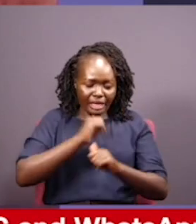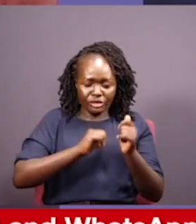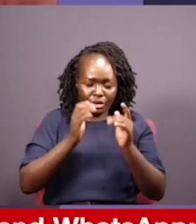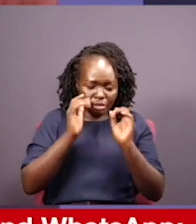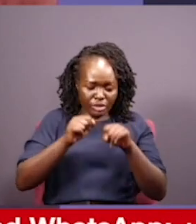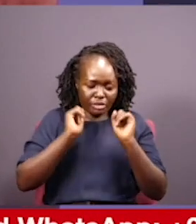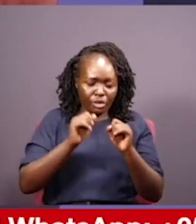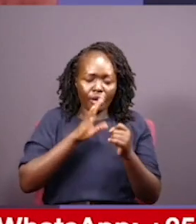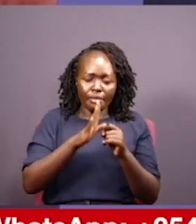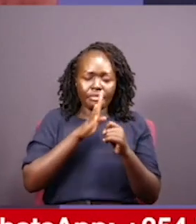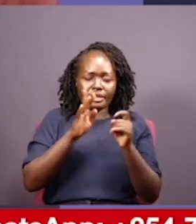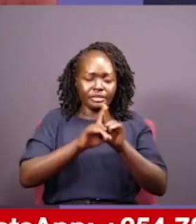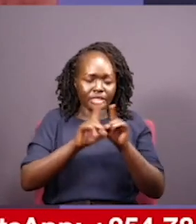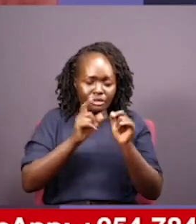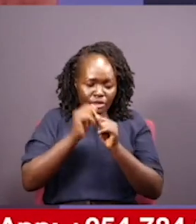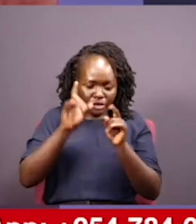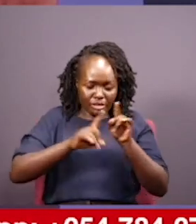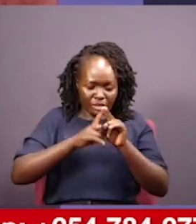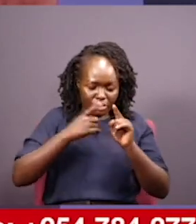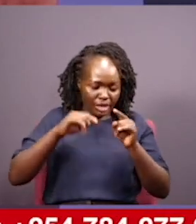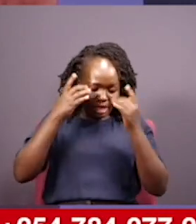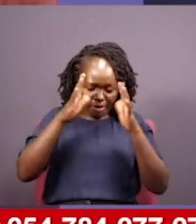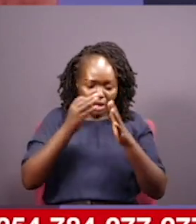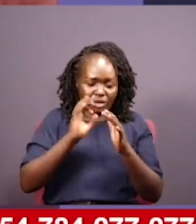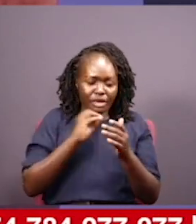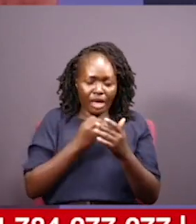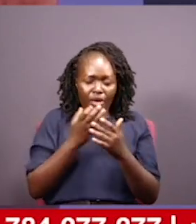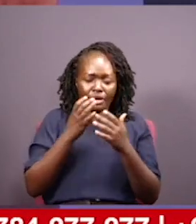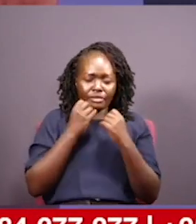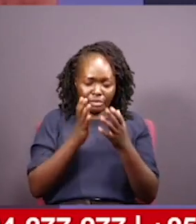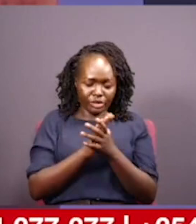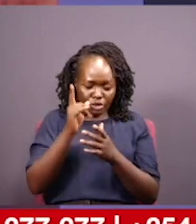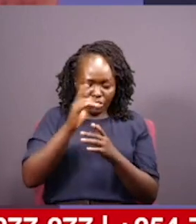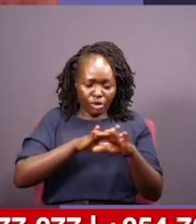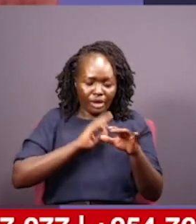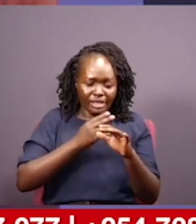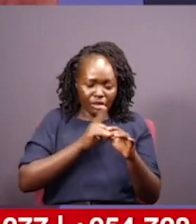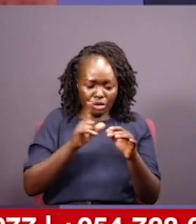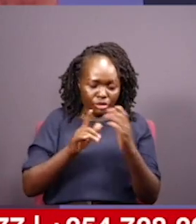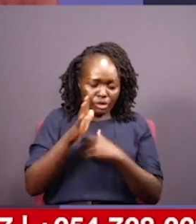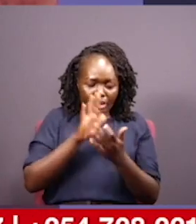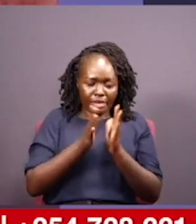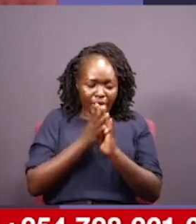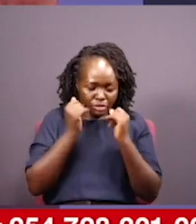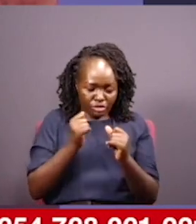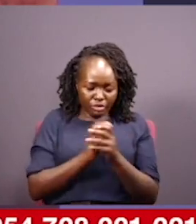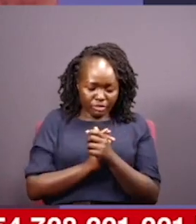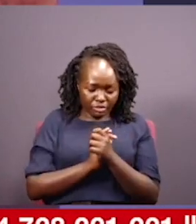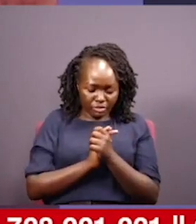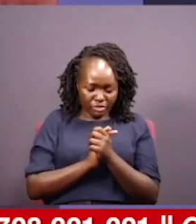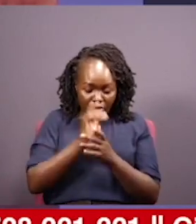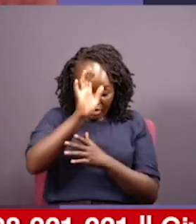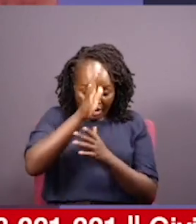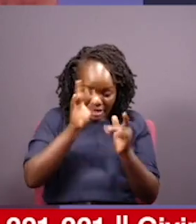are aware of our context, mighty Father. Lord, you call us, Lord God, to be steadfast. Father, even in the